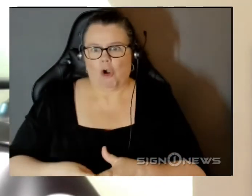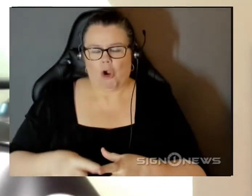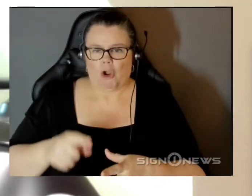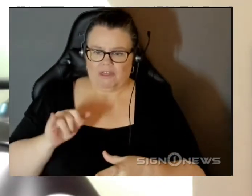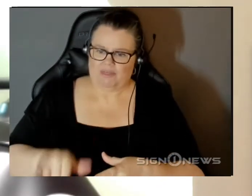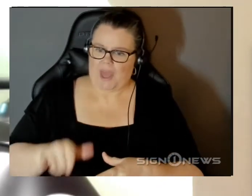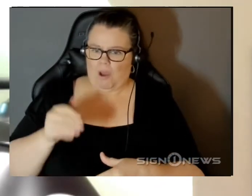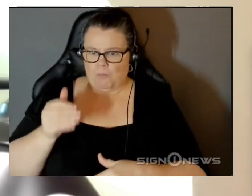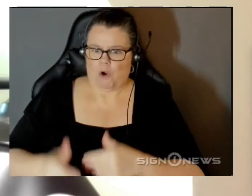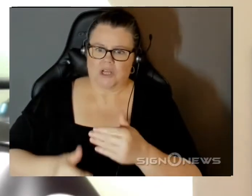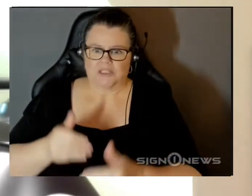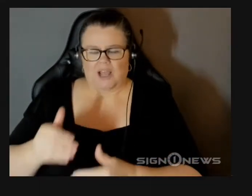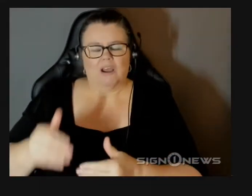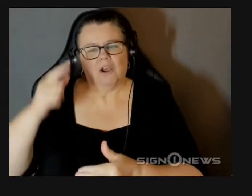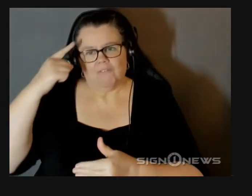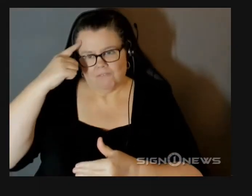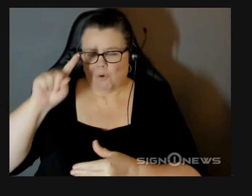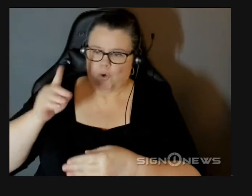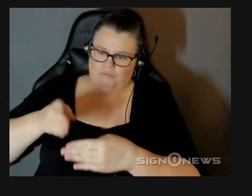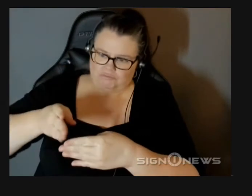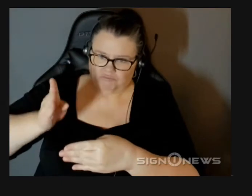again.